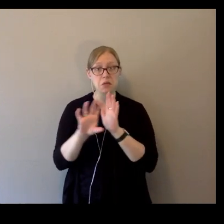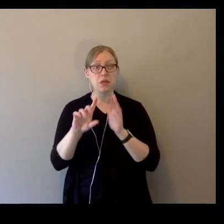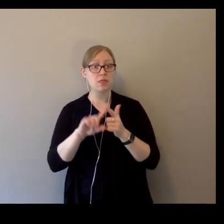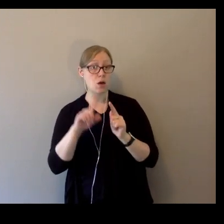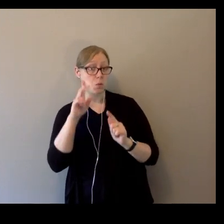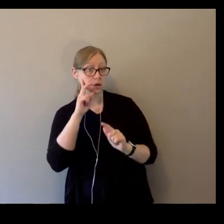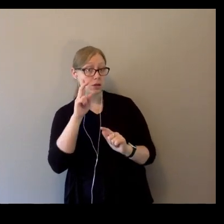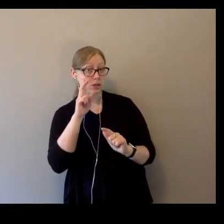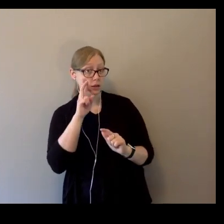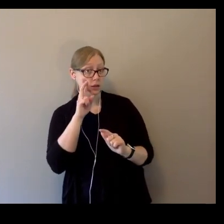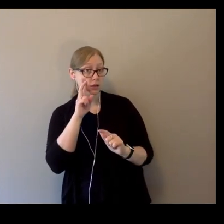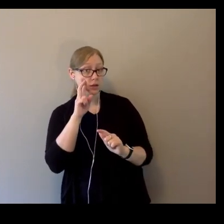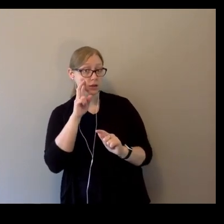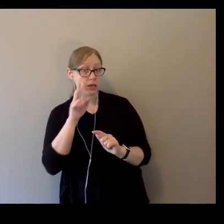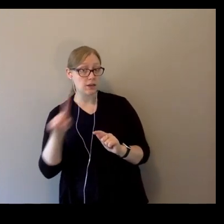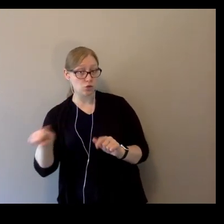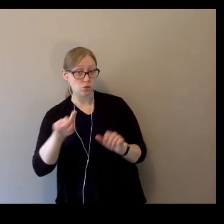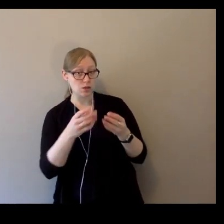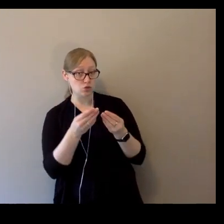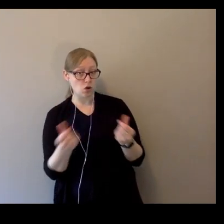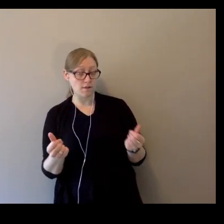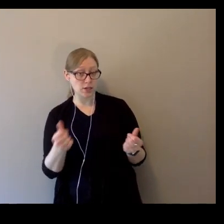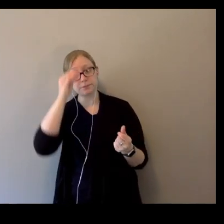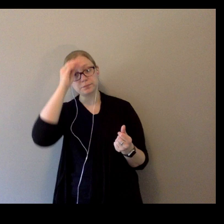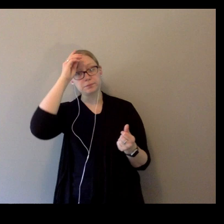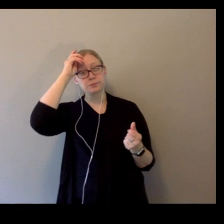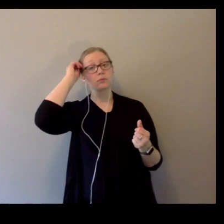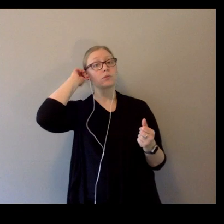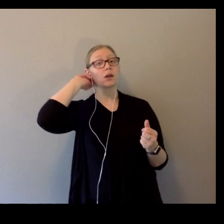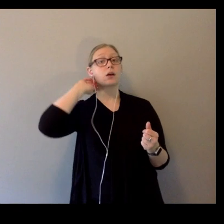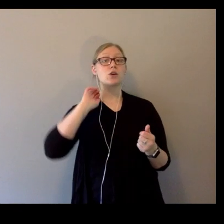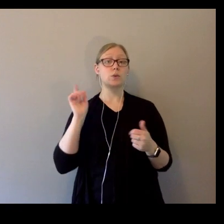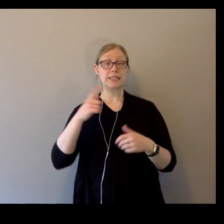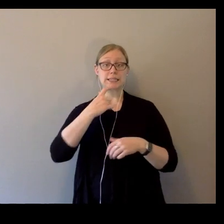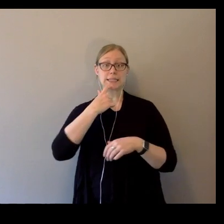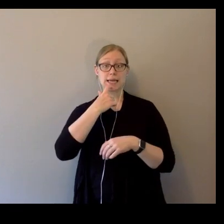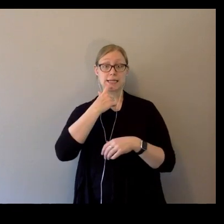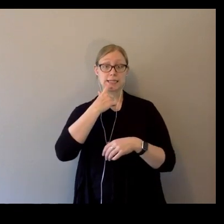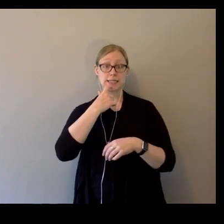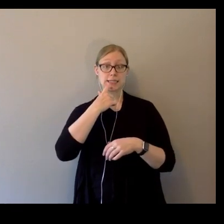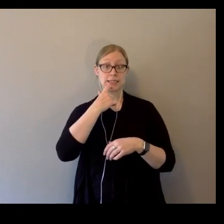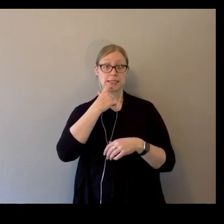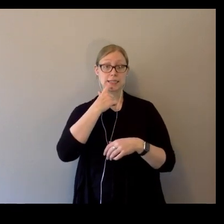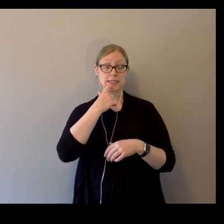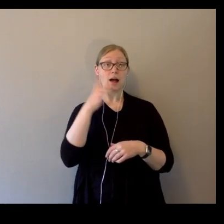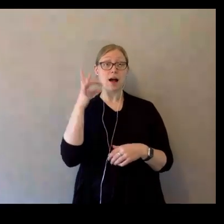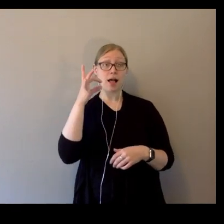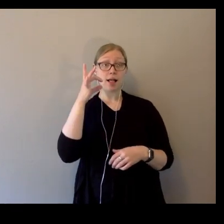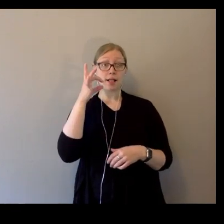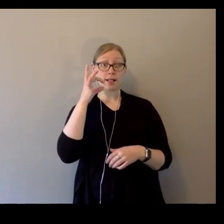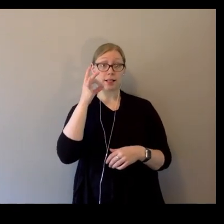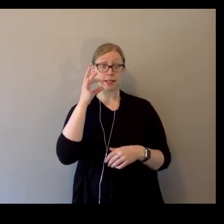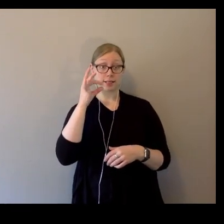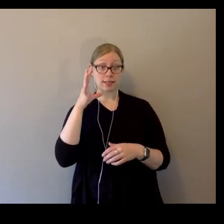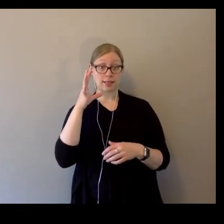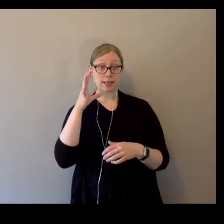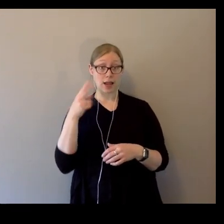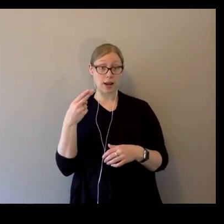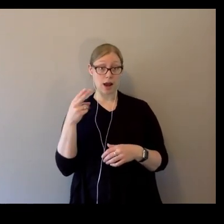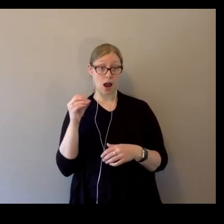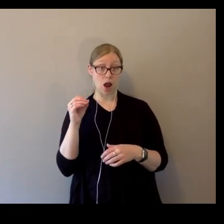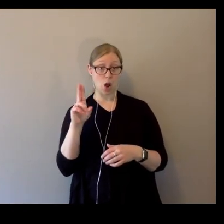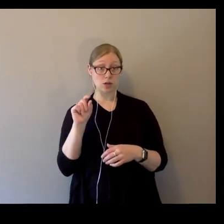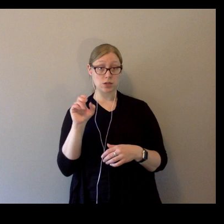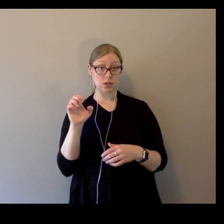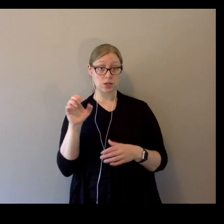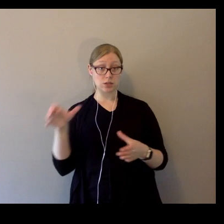if you can solve it. So it says standing in the gallery of a lighthouse. So the gallery is going to be up at